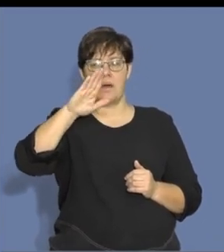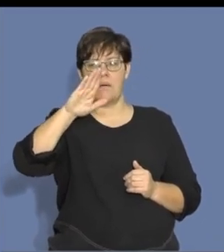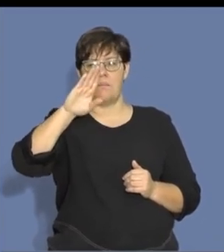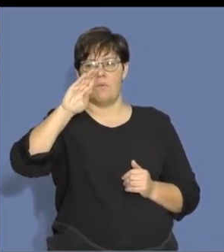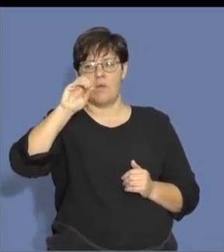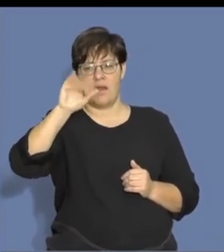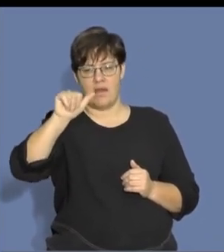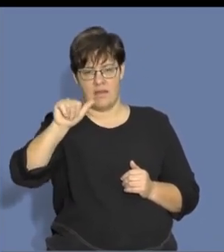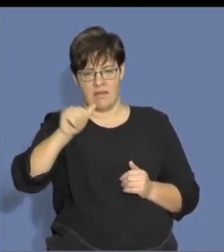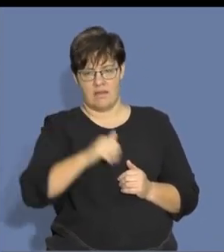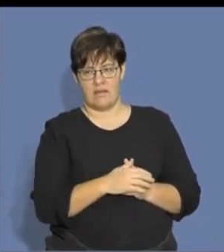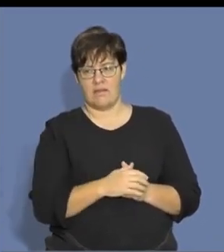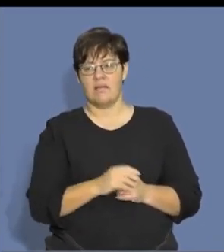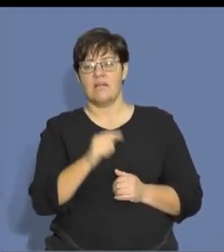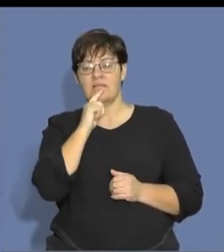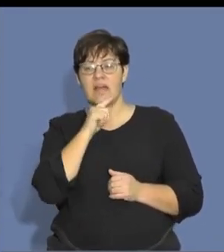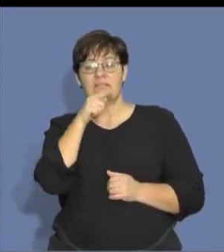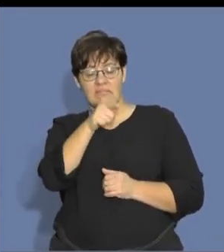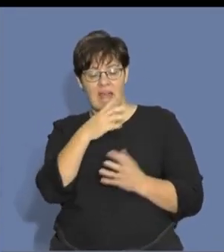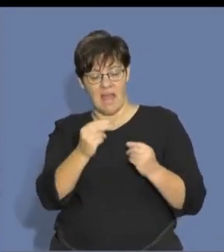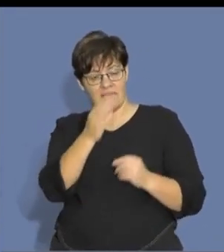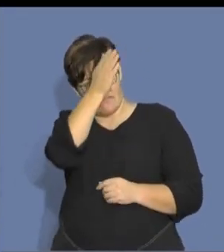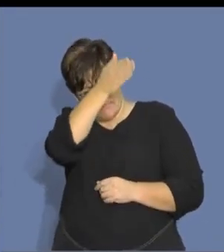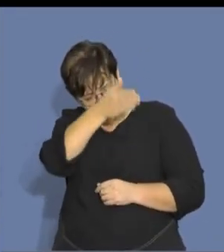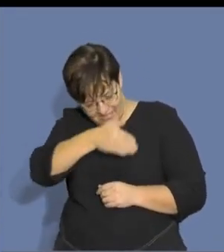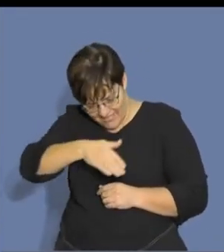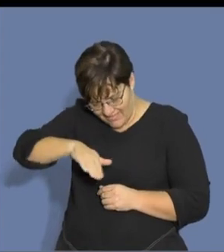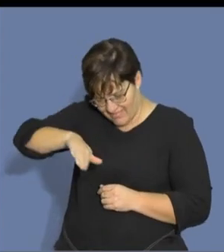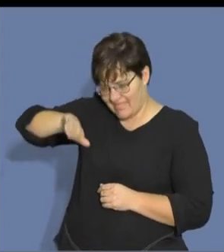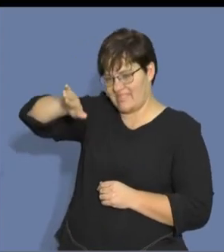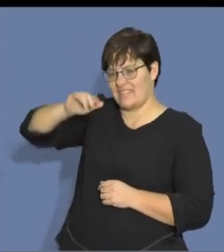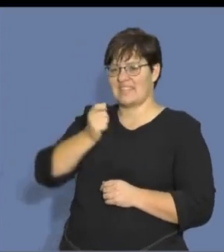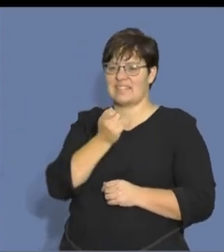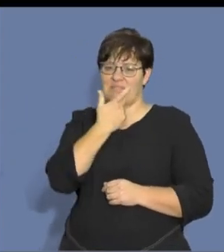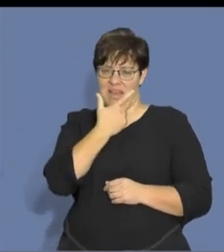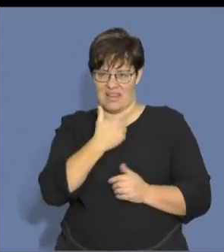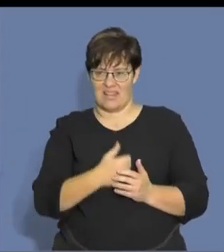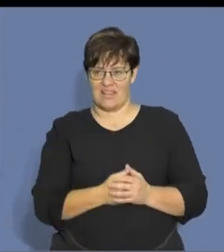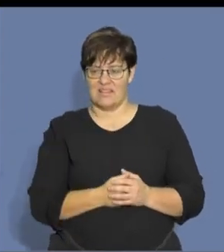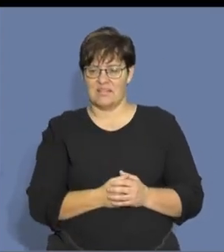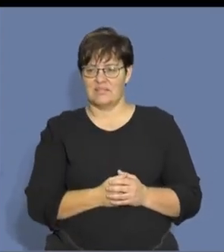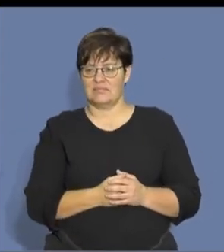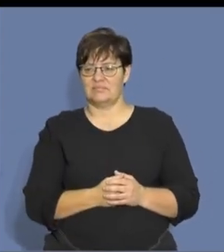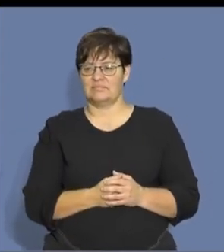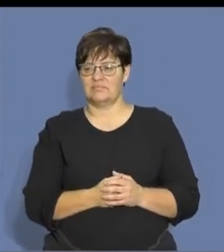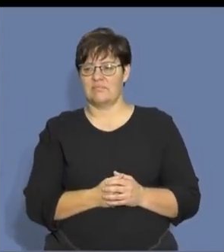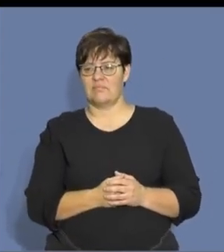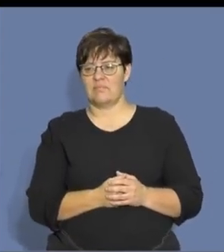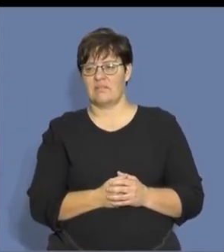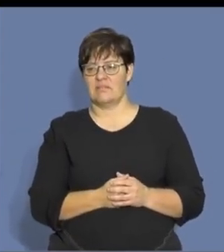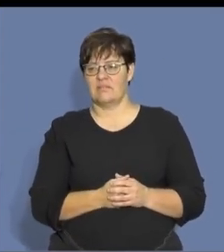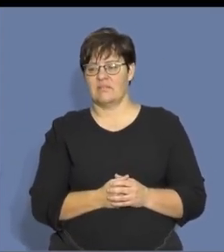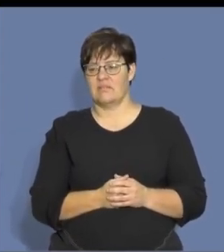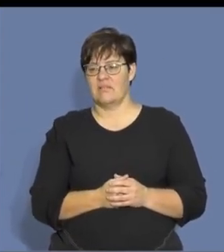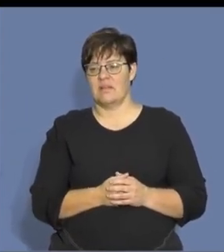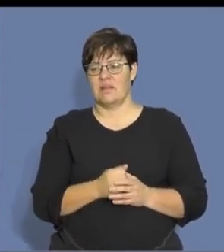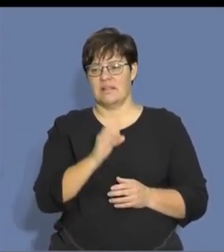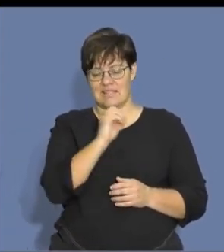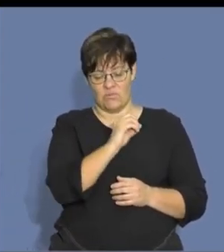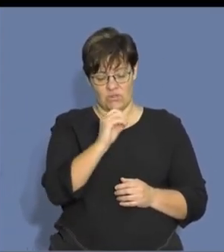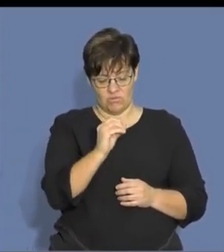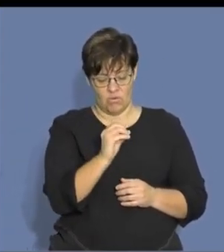is going to have a parabola that looks like this. It's a smiley face, and it's going to have our turning point there, 0